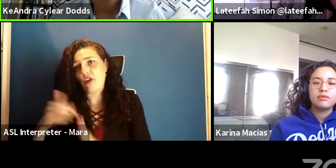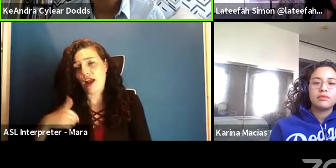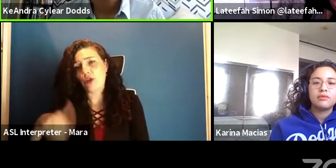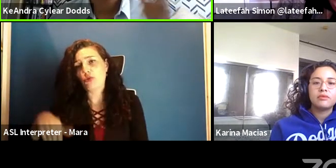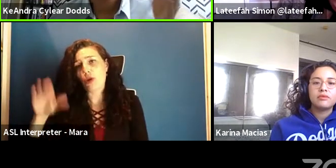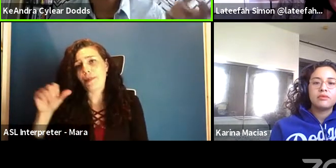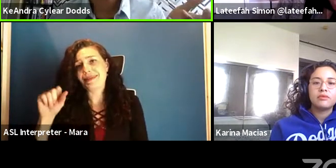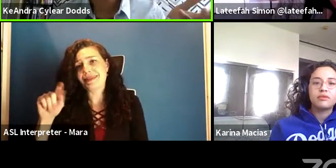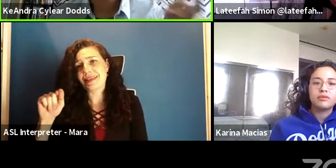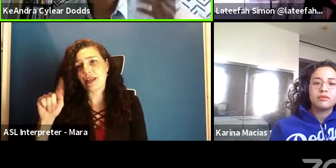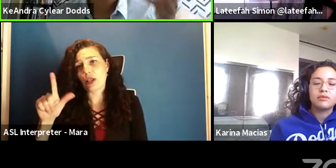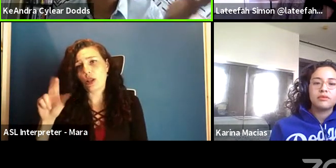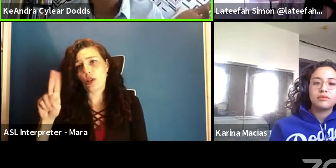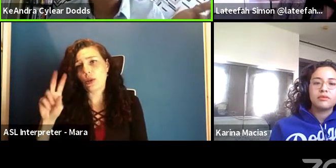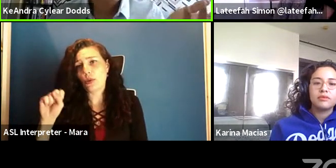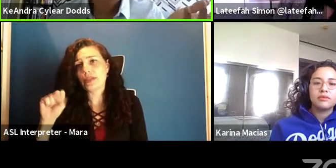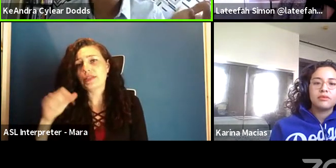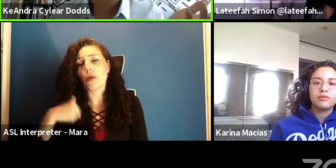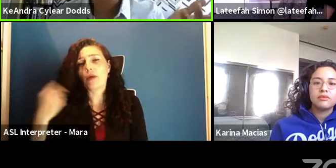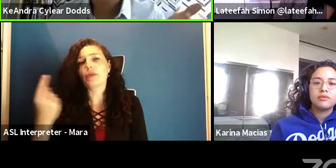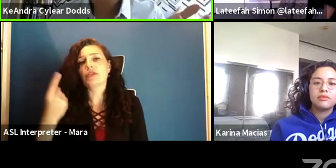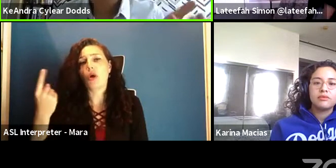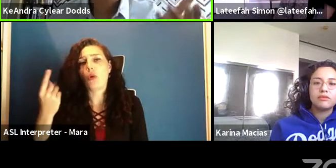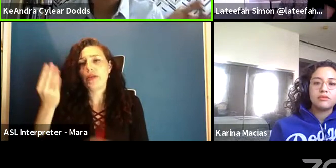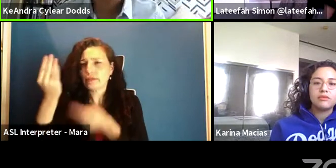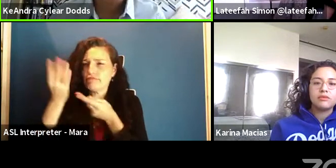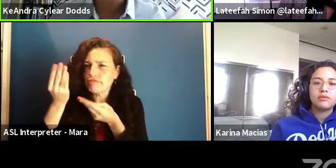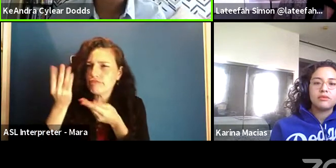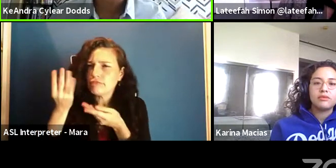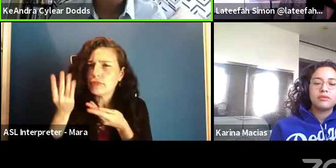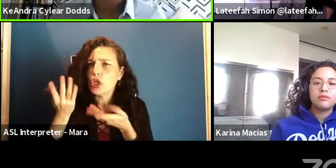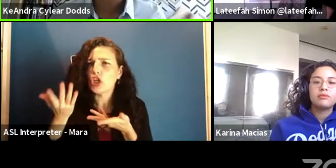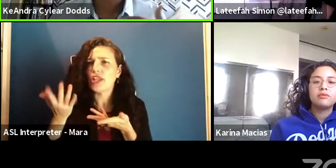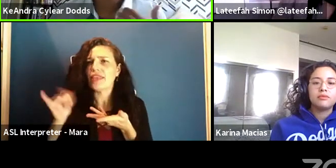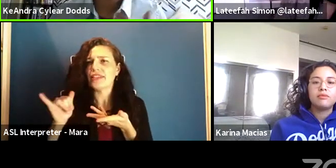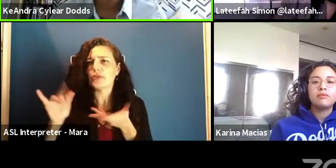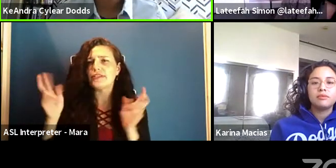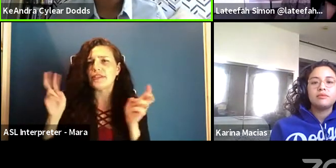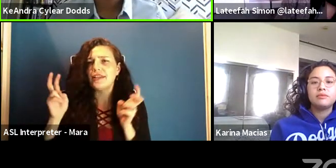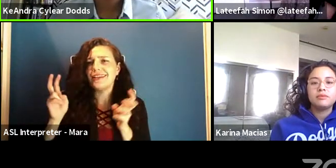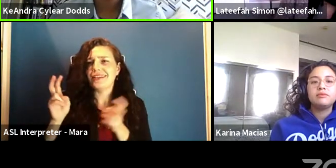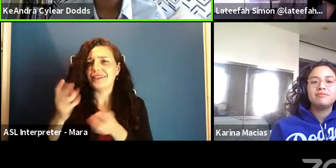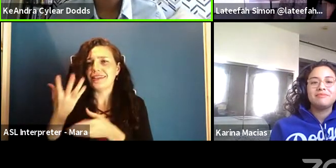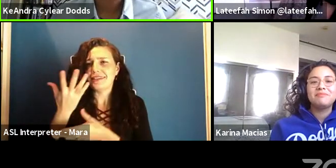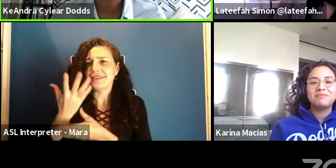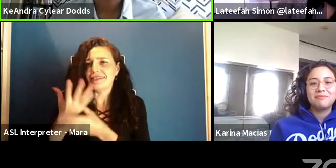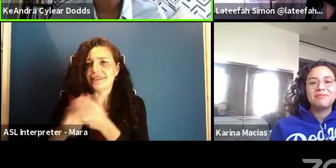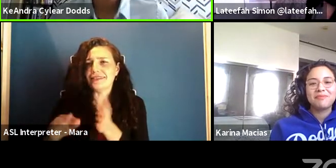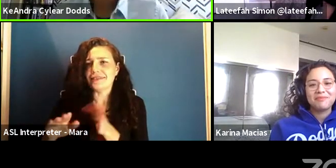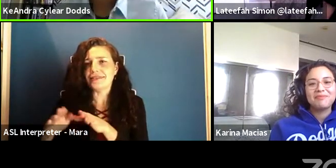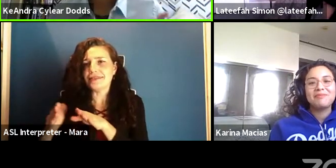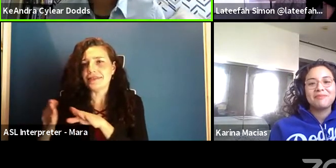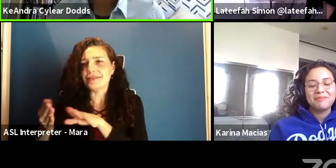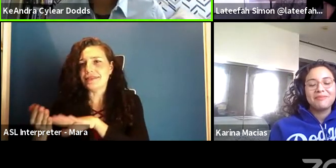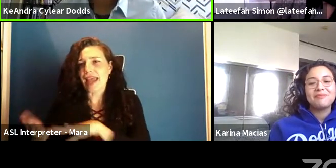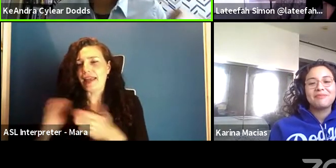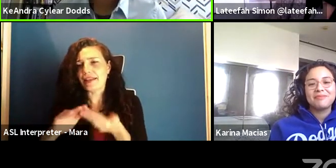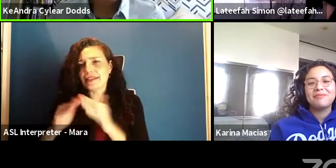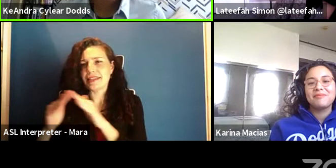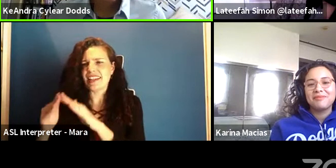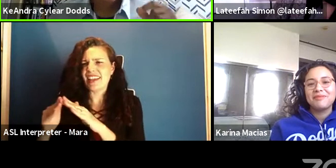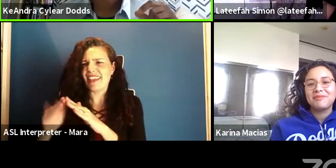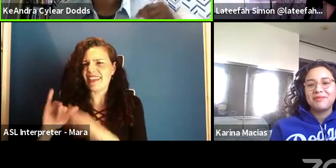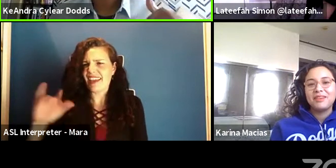growing up and learning about planning, it was always described as this dying city, which always offended me as a person whose family is from